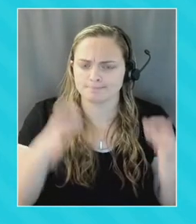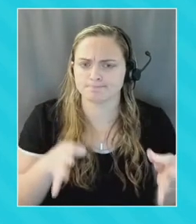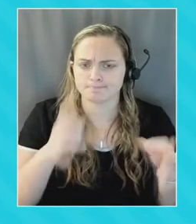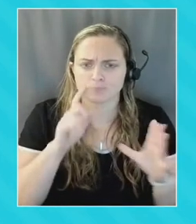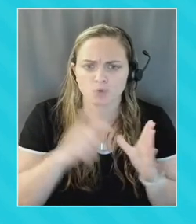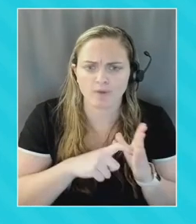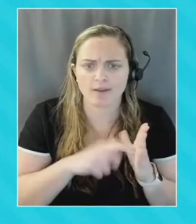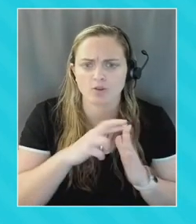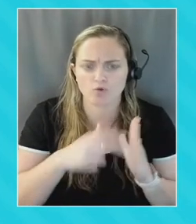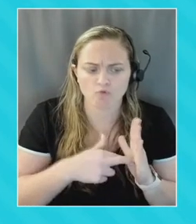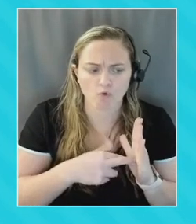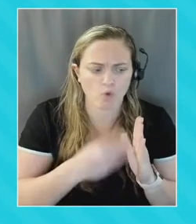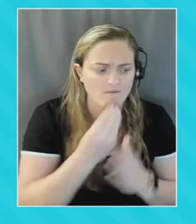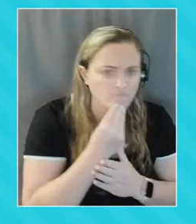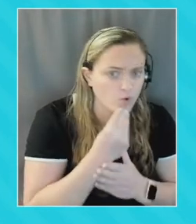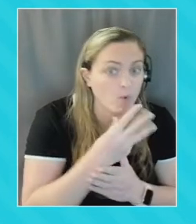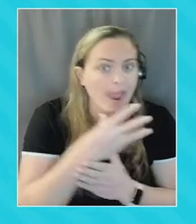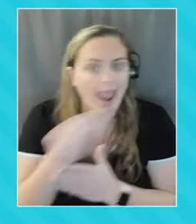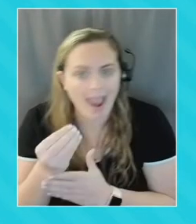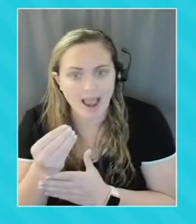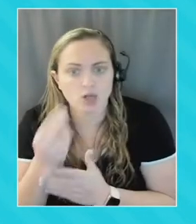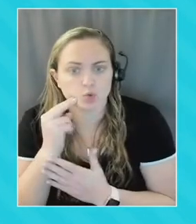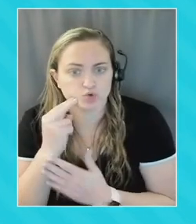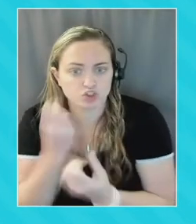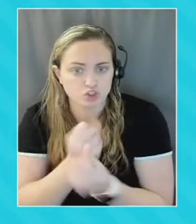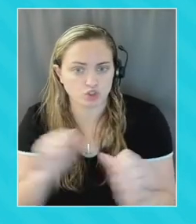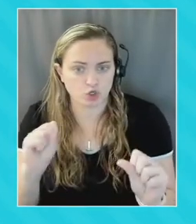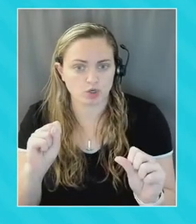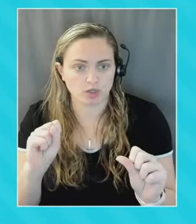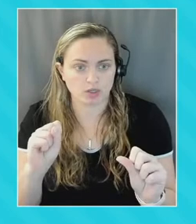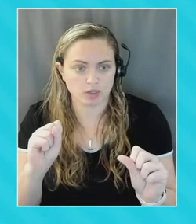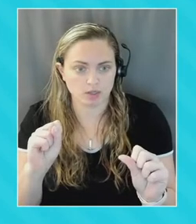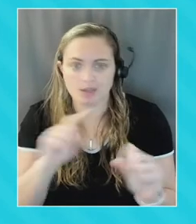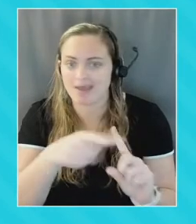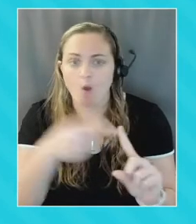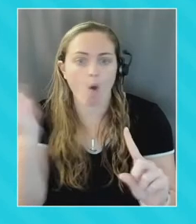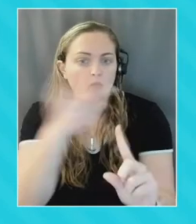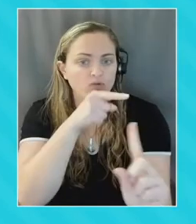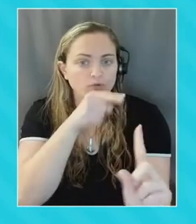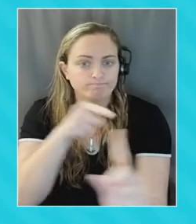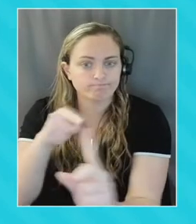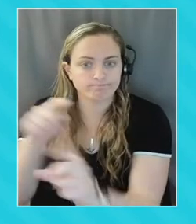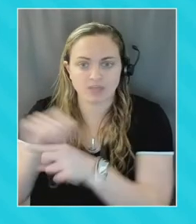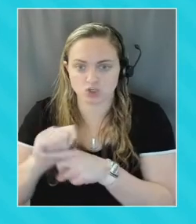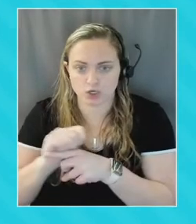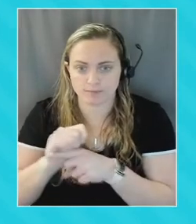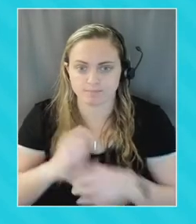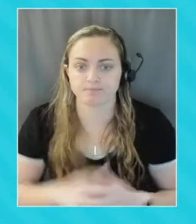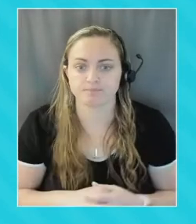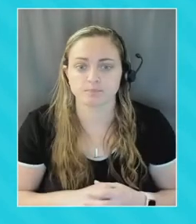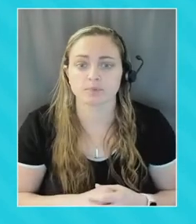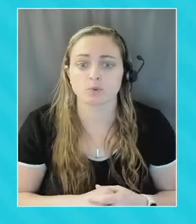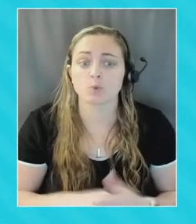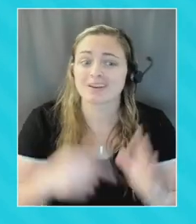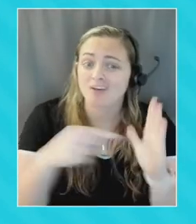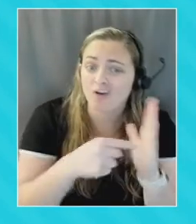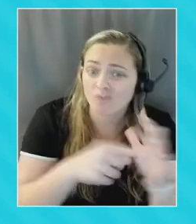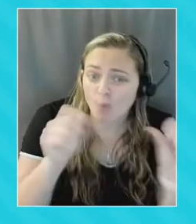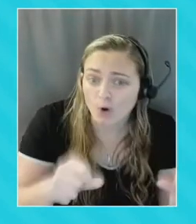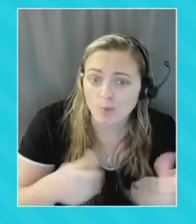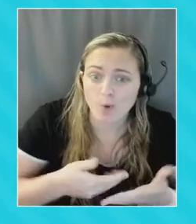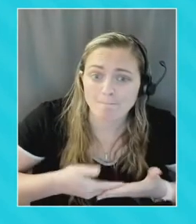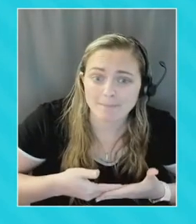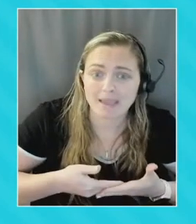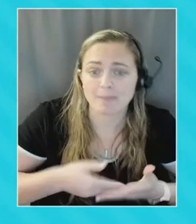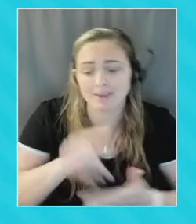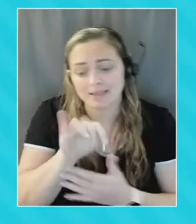of food and nutrition security in our messaging and in all of our training. We need affordable baby toddler food products